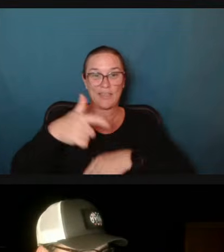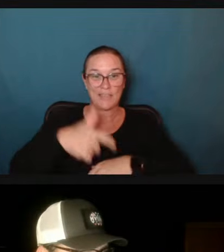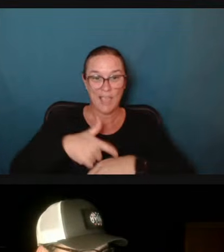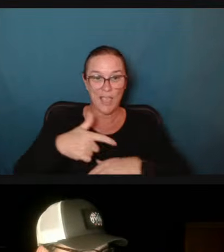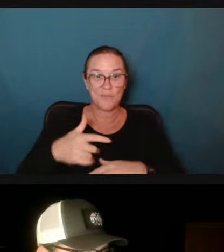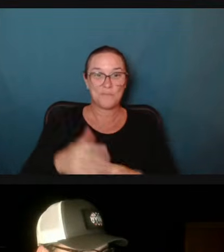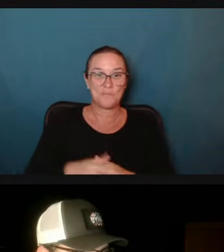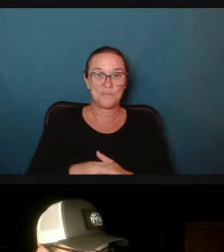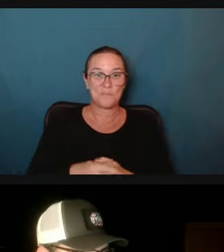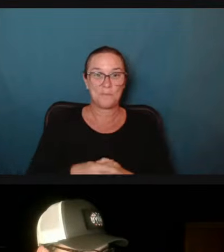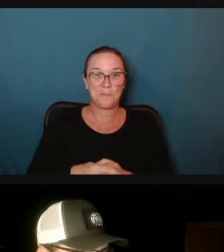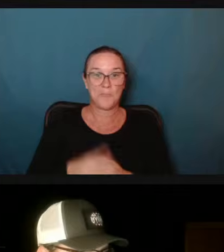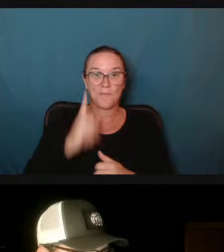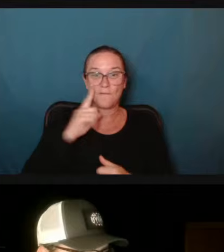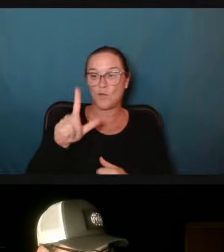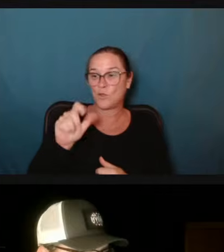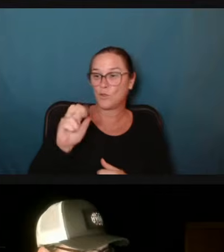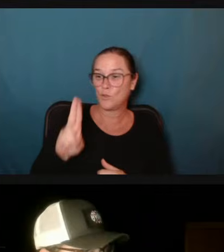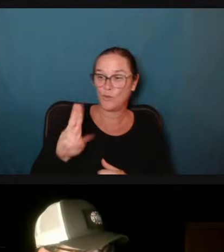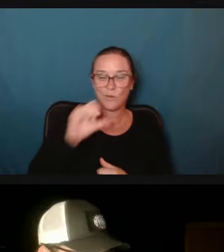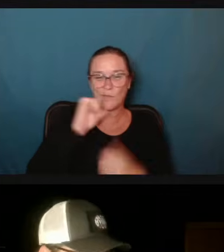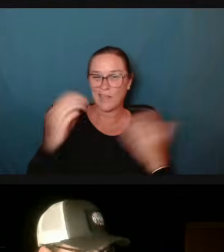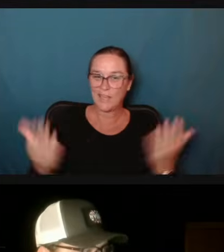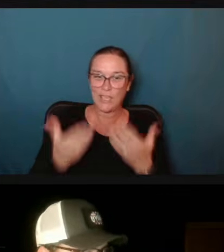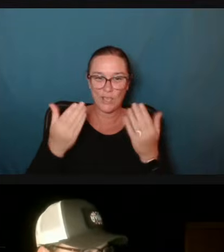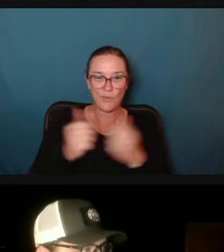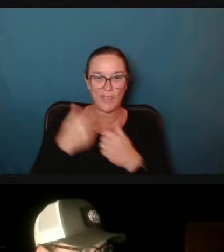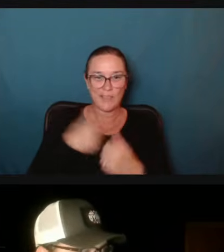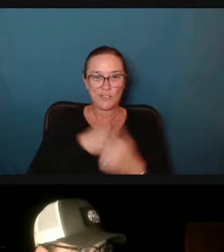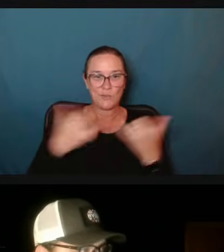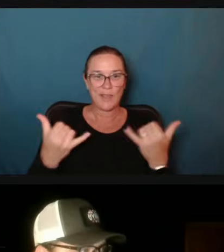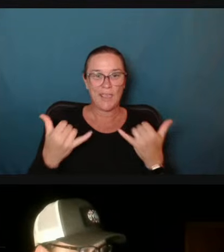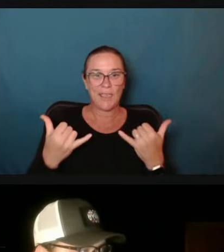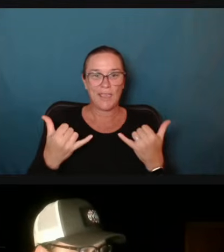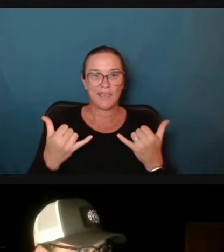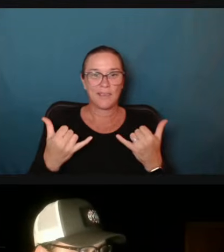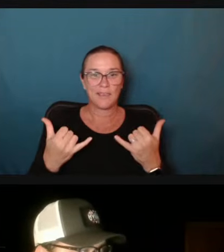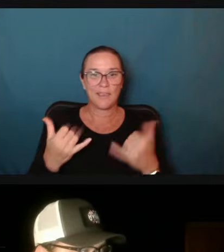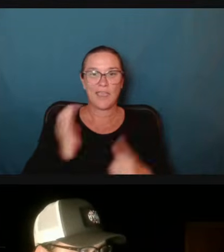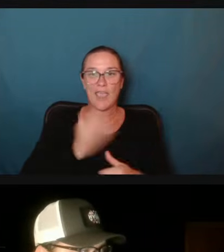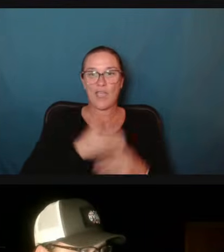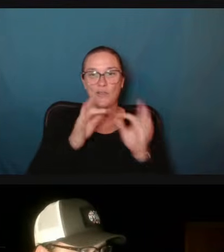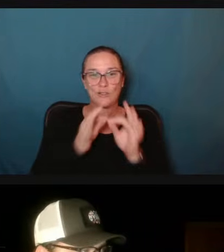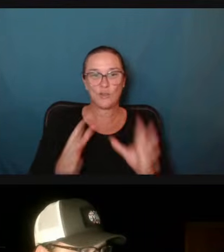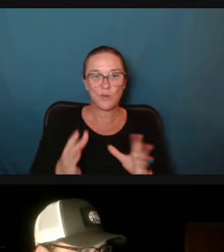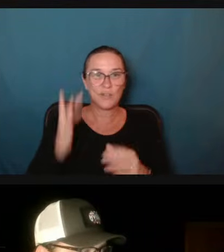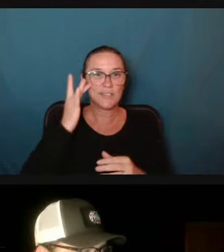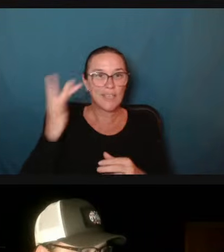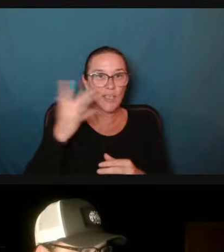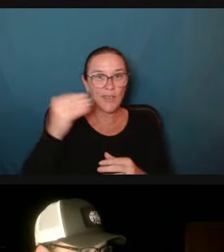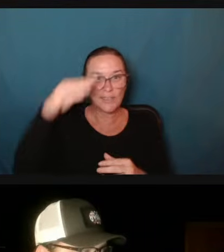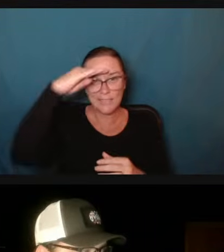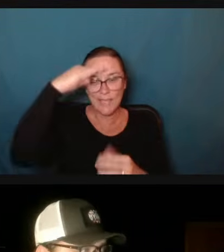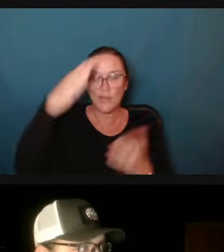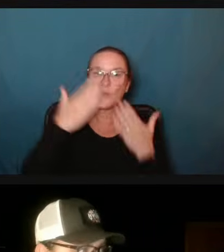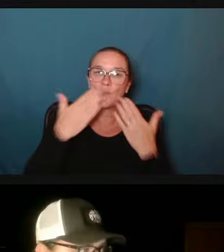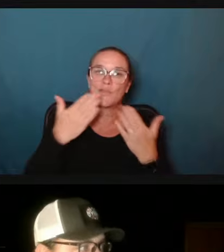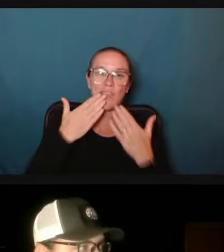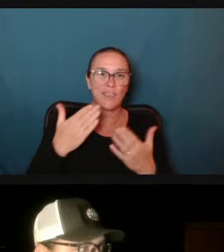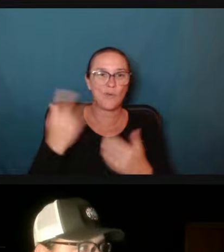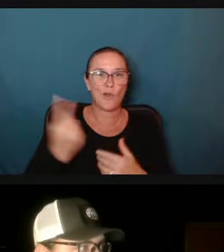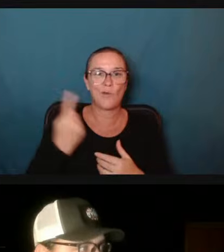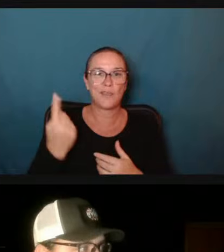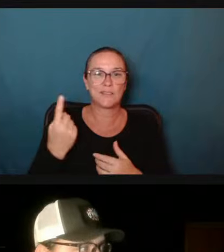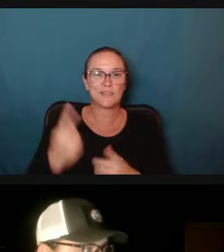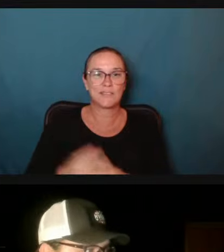for Luatori, who's not here with us today, our interpreter is Carrie Andano. Mahalo as always.